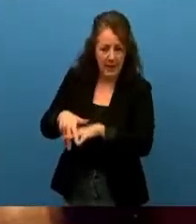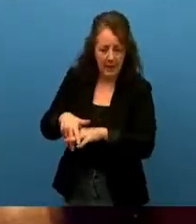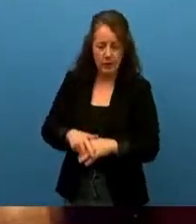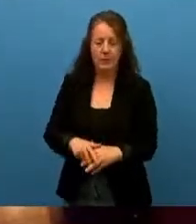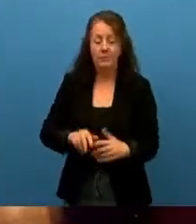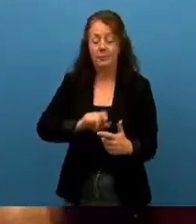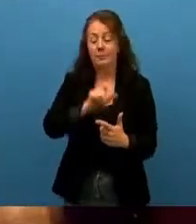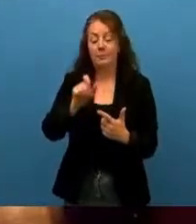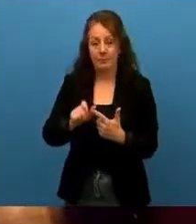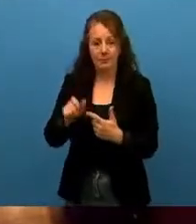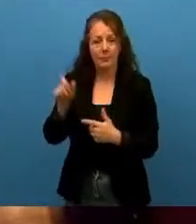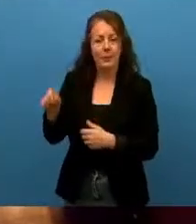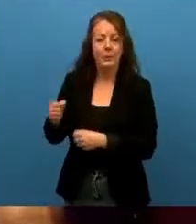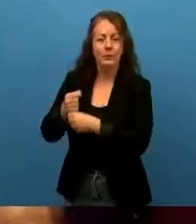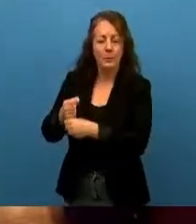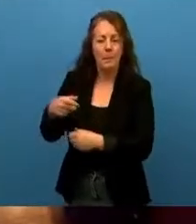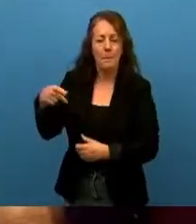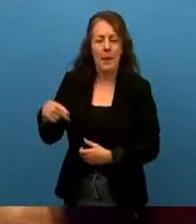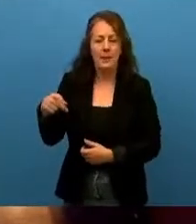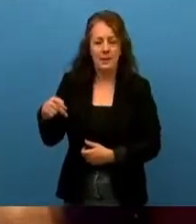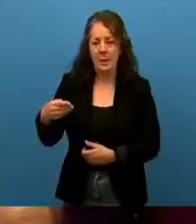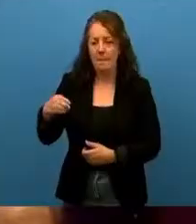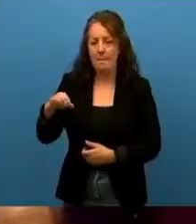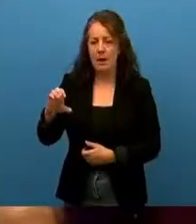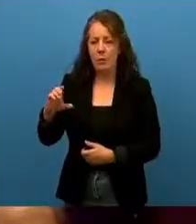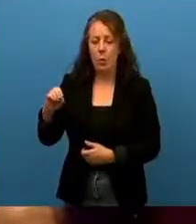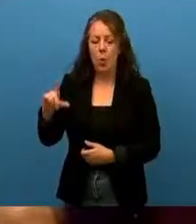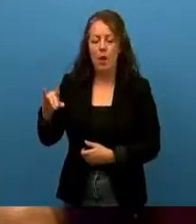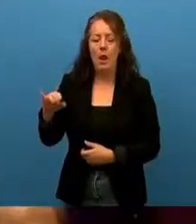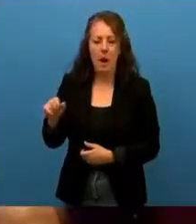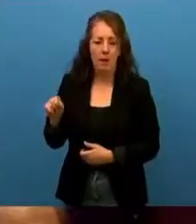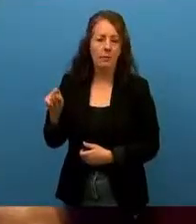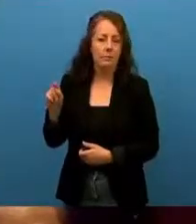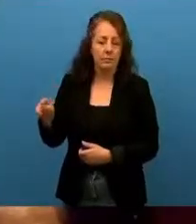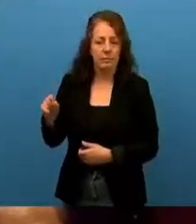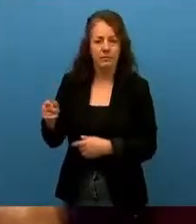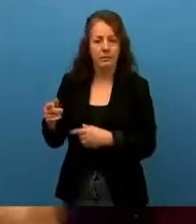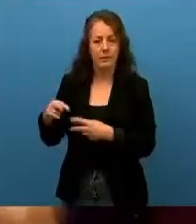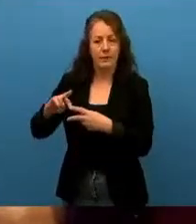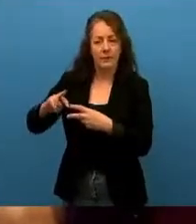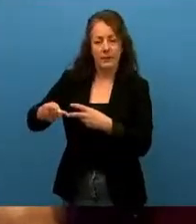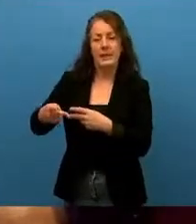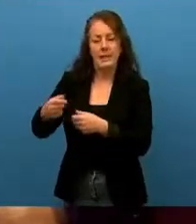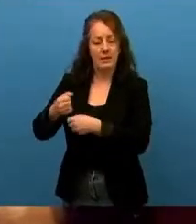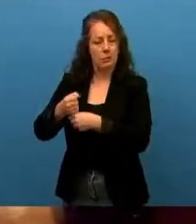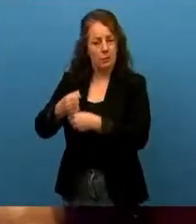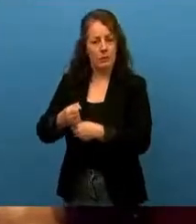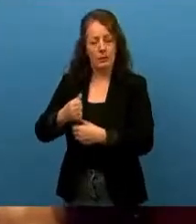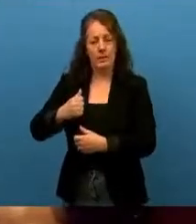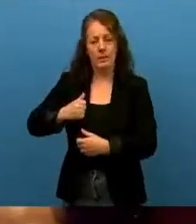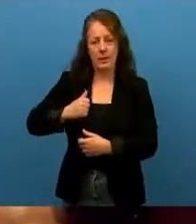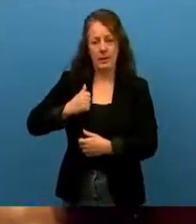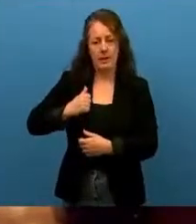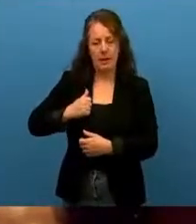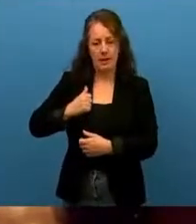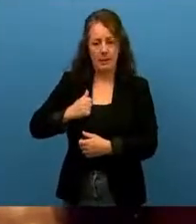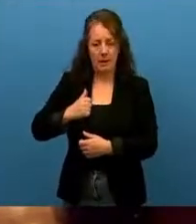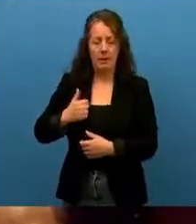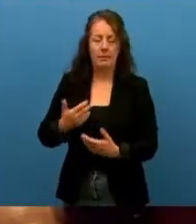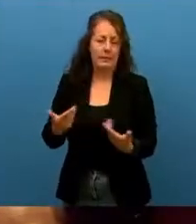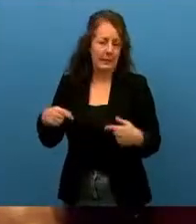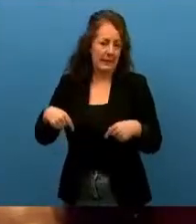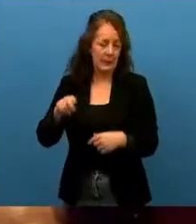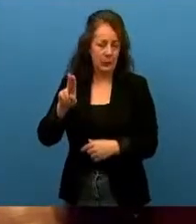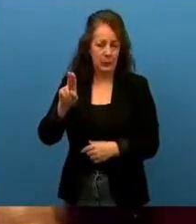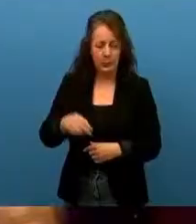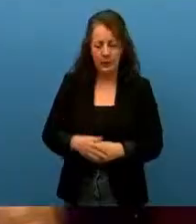Patricia McCullough, the Deputy Permanent Representative of Canada to the United Nations Office, as well as other